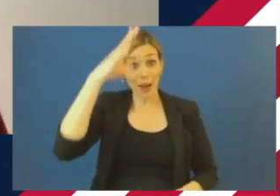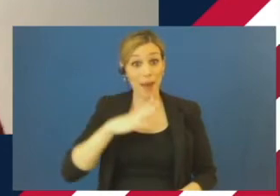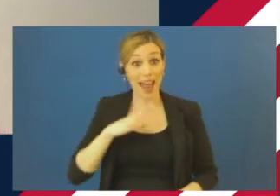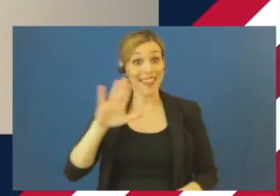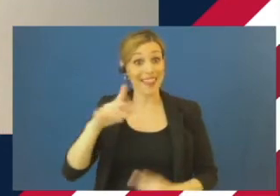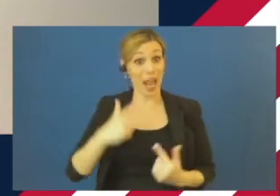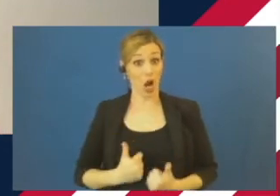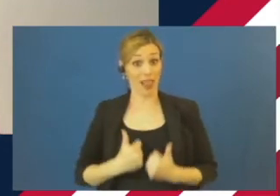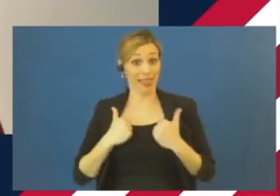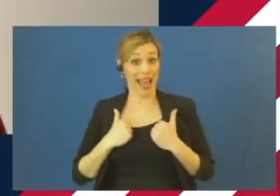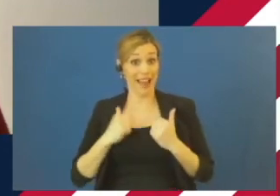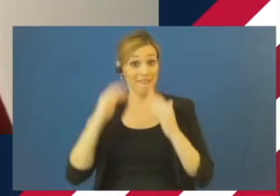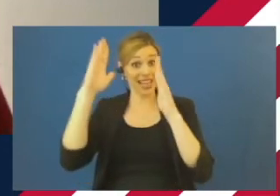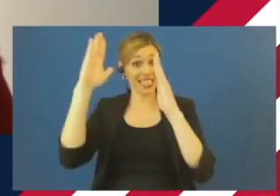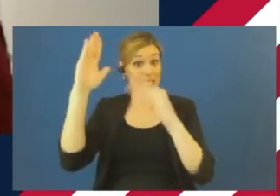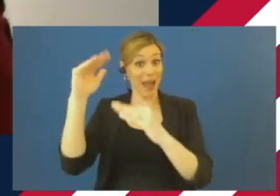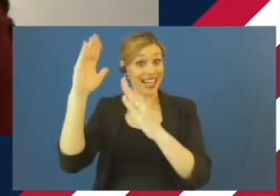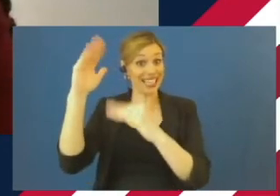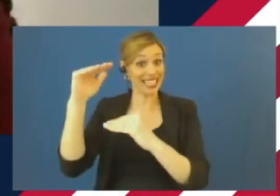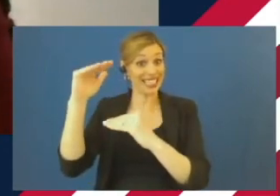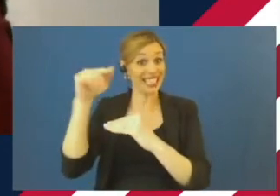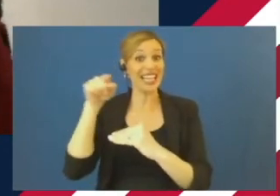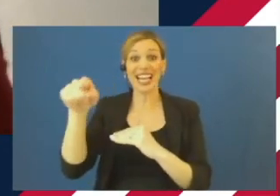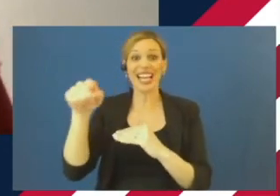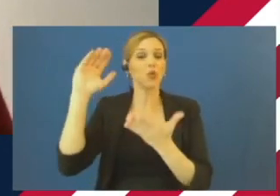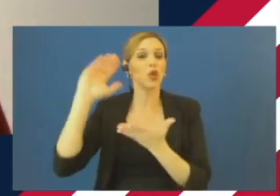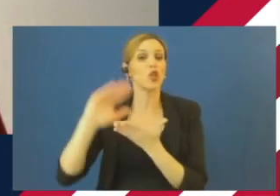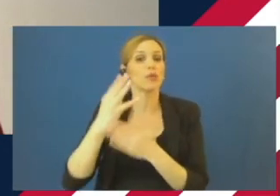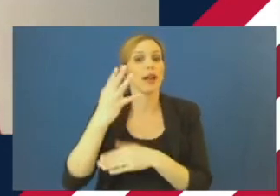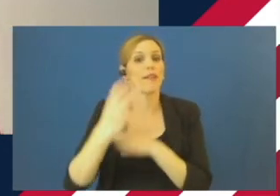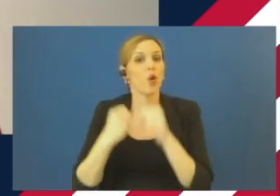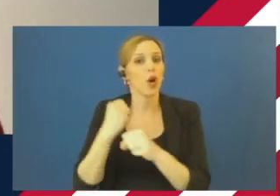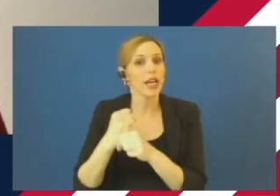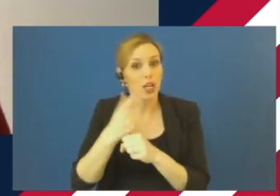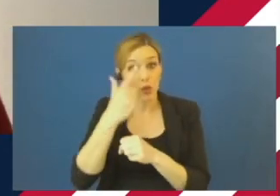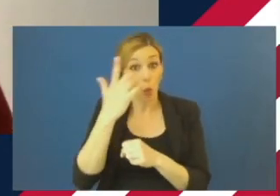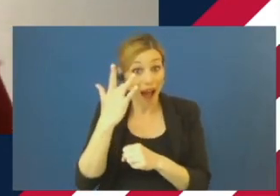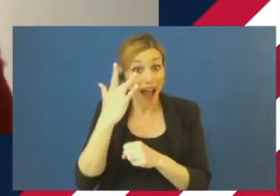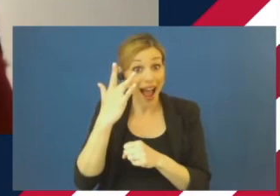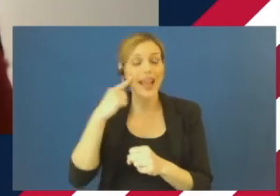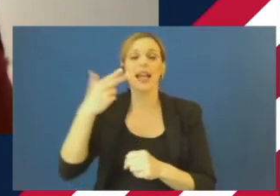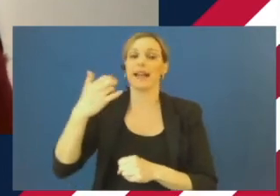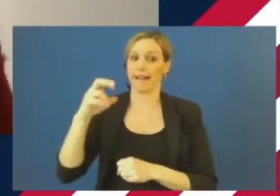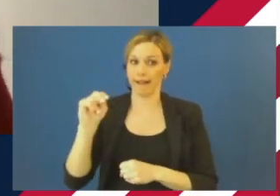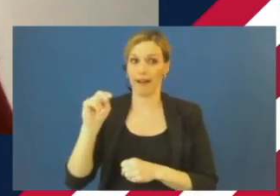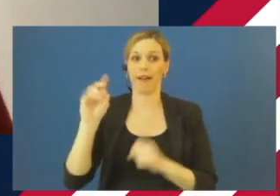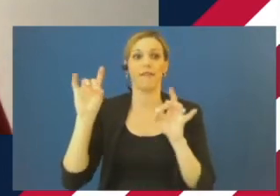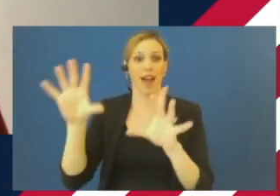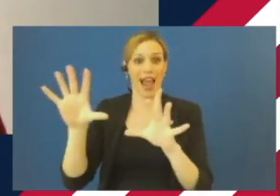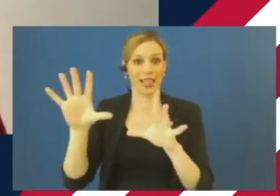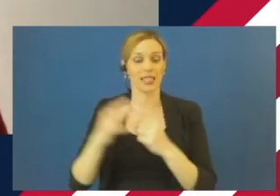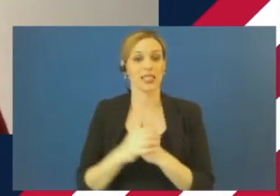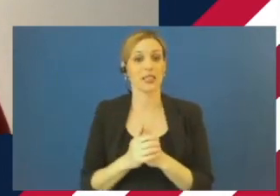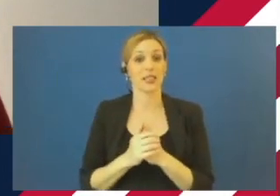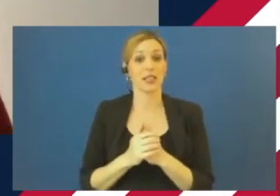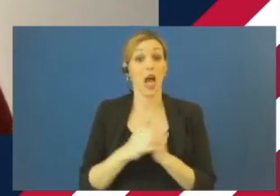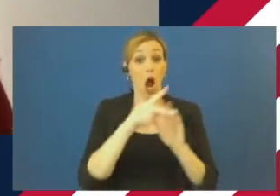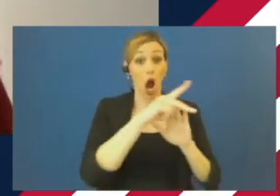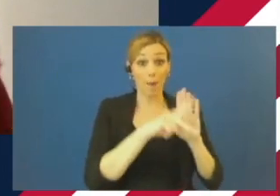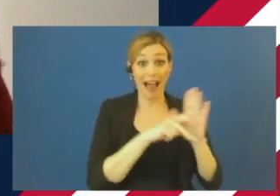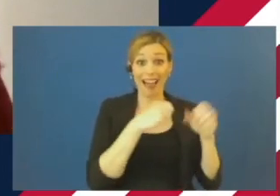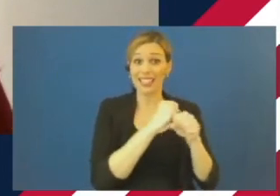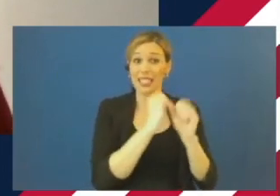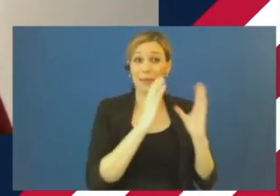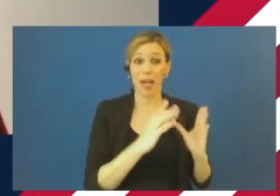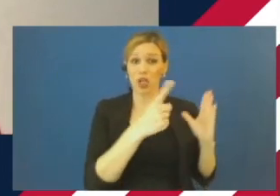on average because of gun violence. I need you to understand that this violence is a result of poor choices made by policymakers that all too often